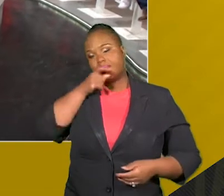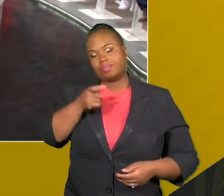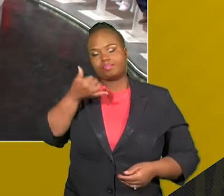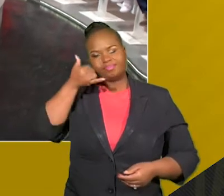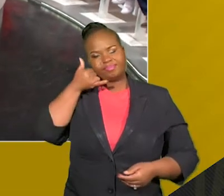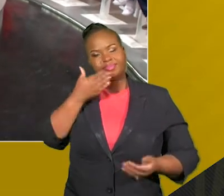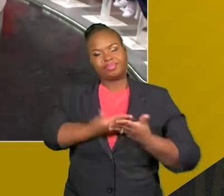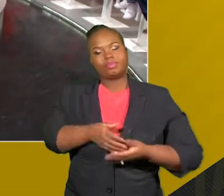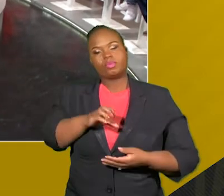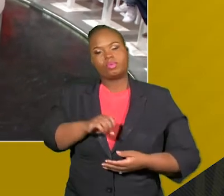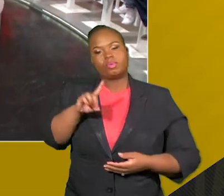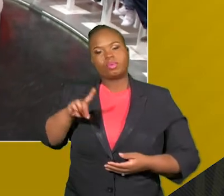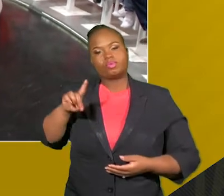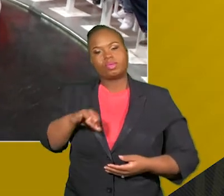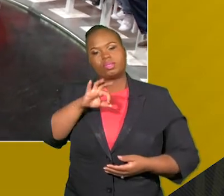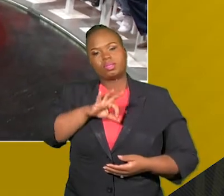call. It's